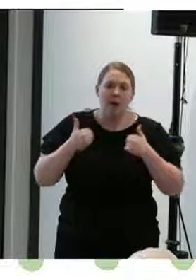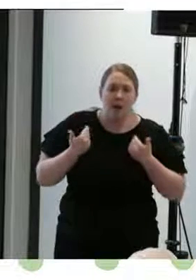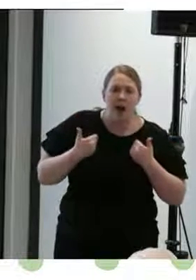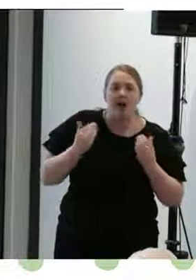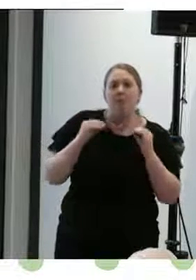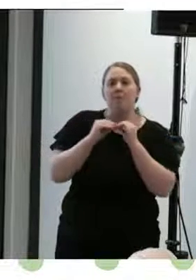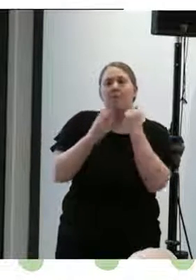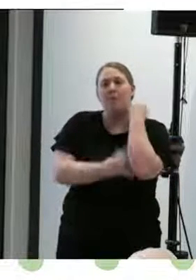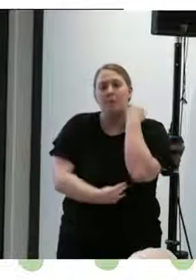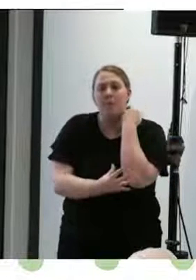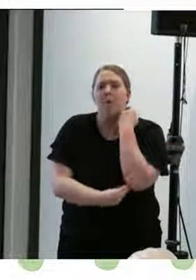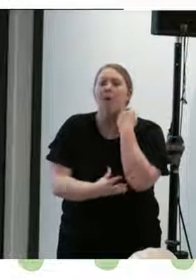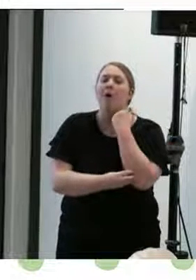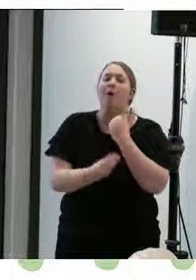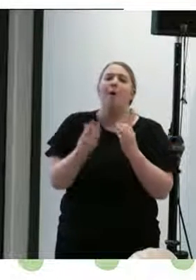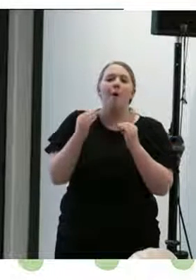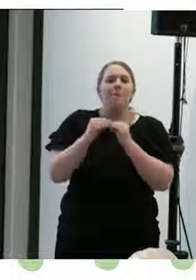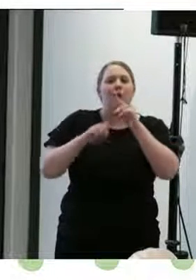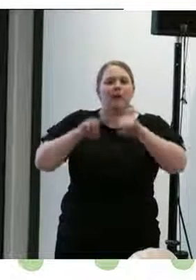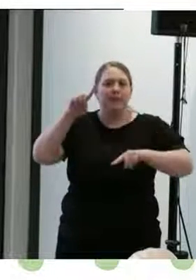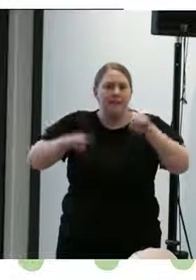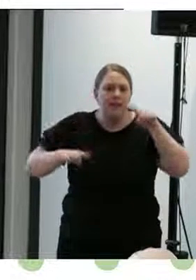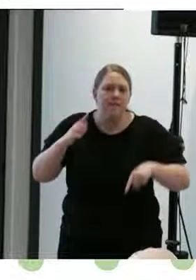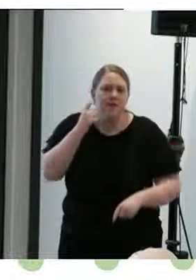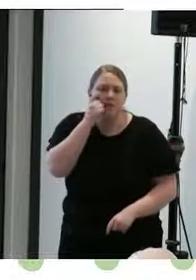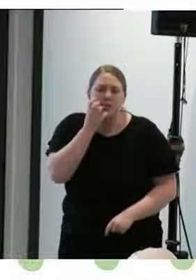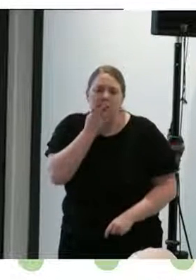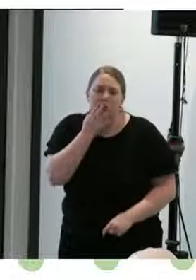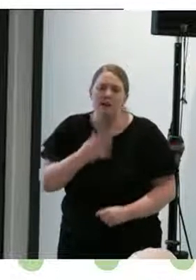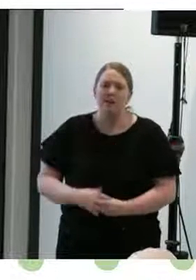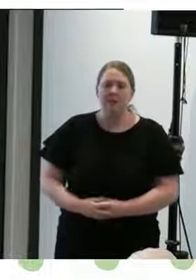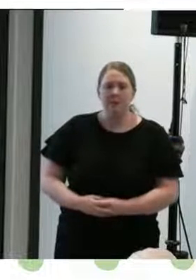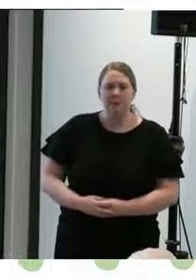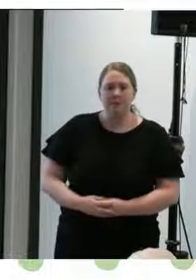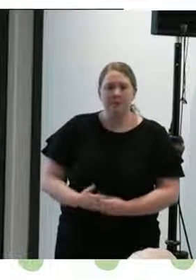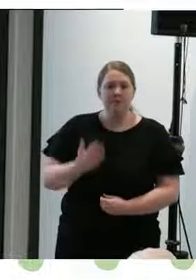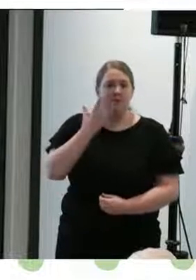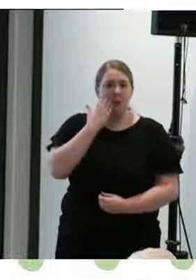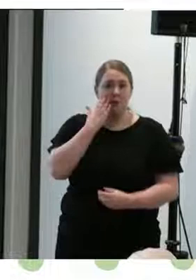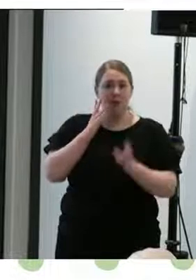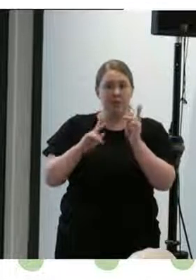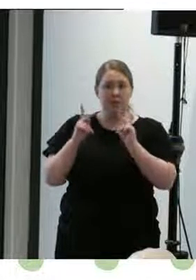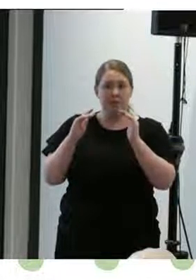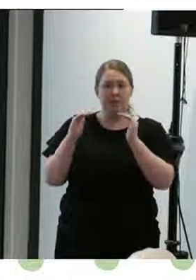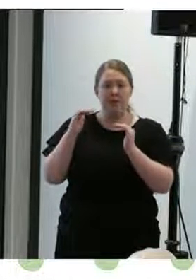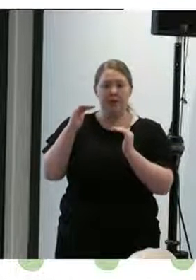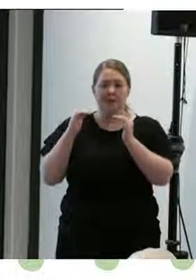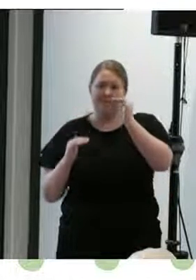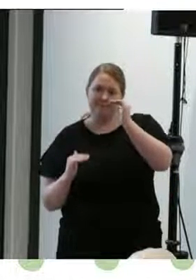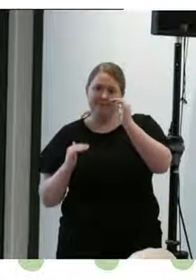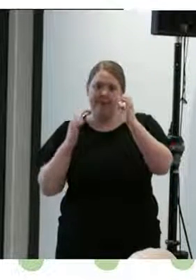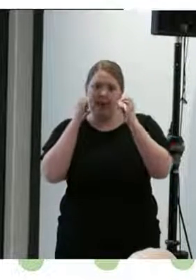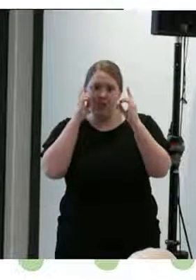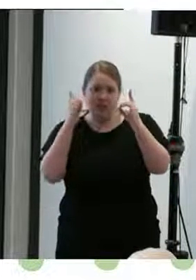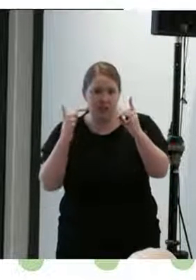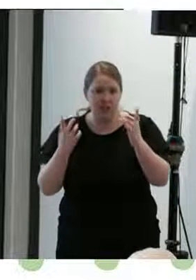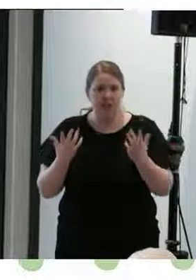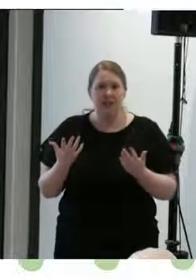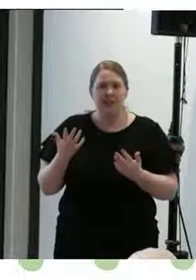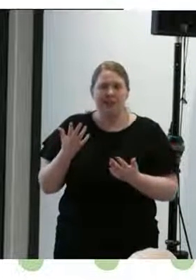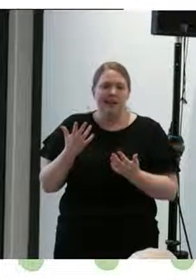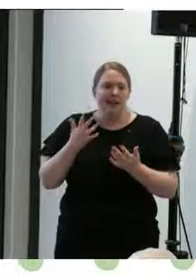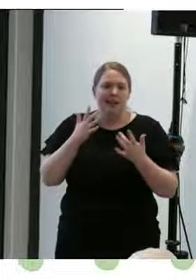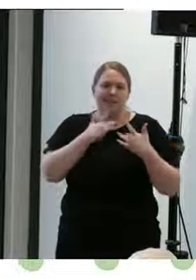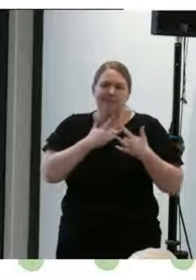educated, more racially and ethnically diverse. We know that people with lower levels of income and education are less likely to contact a